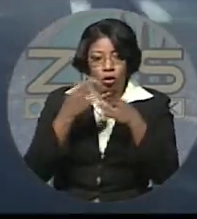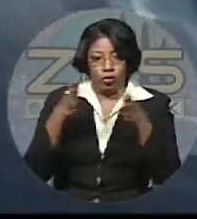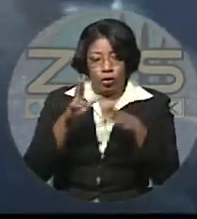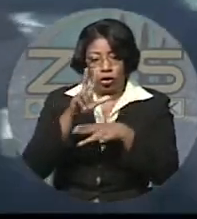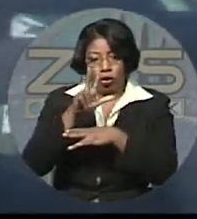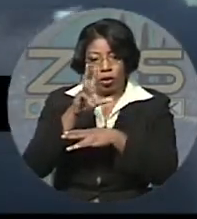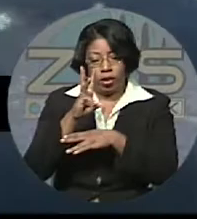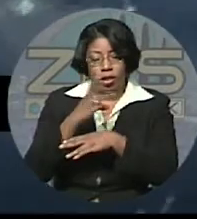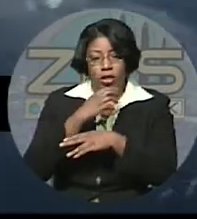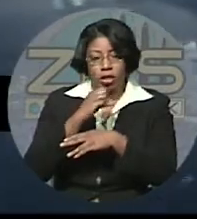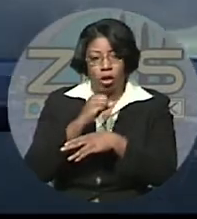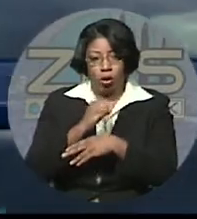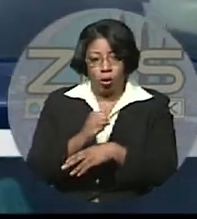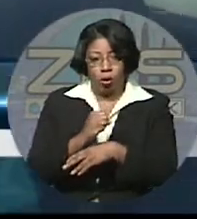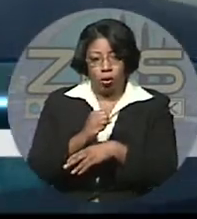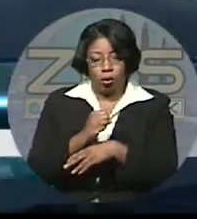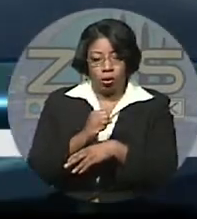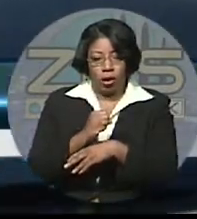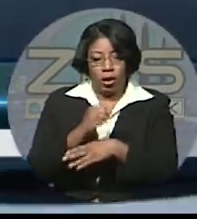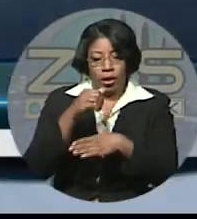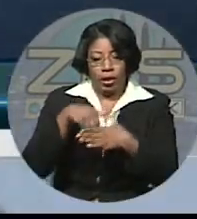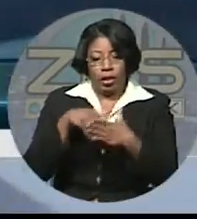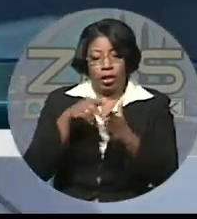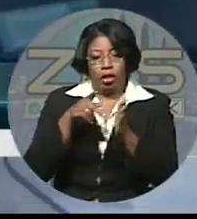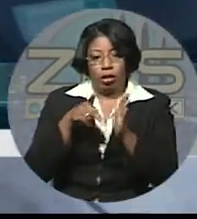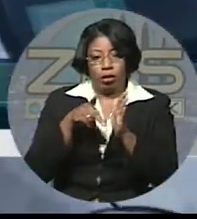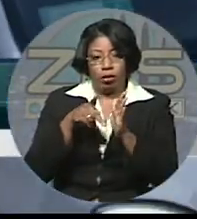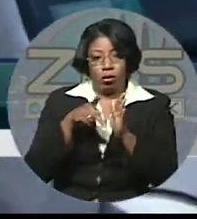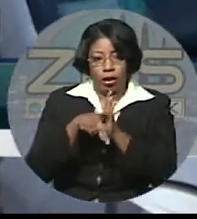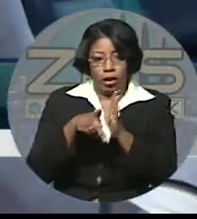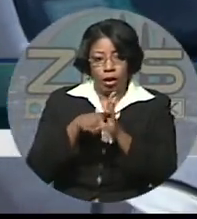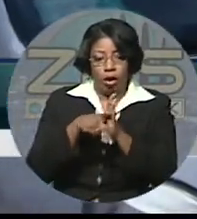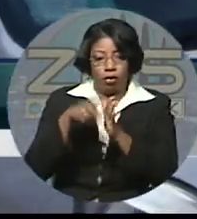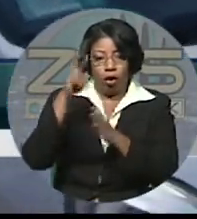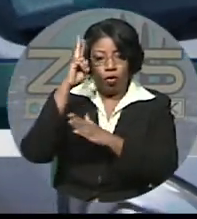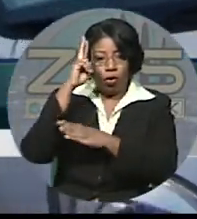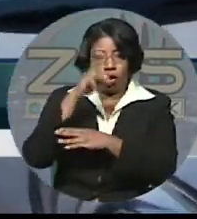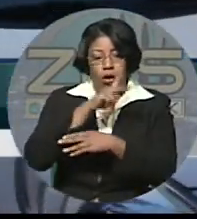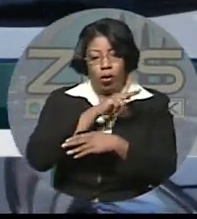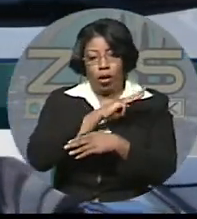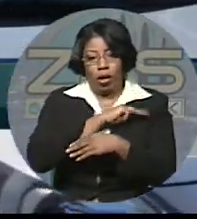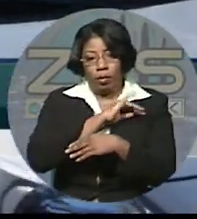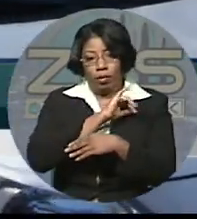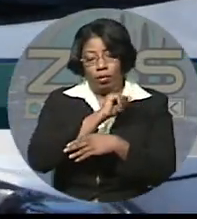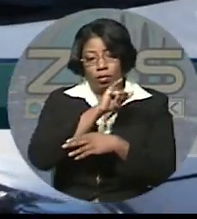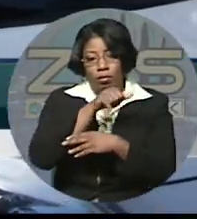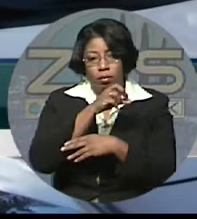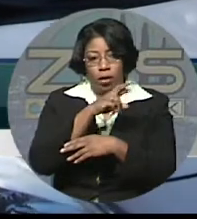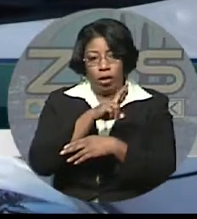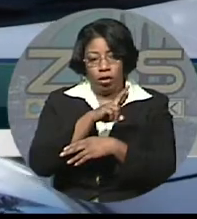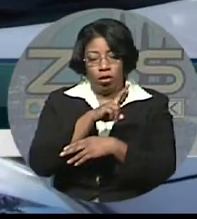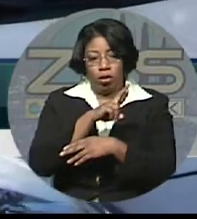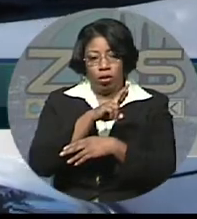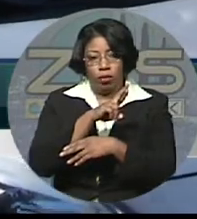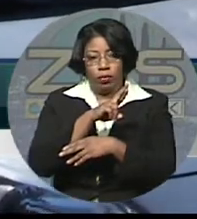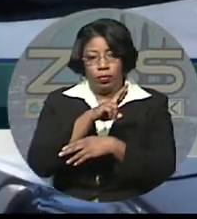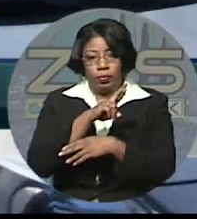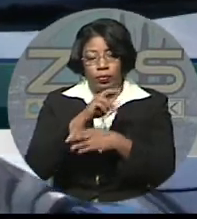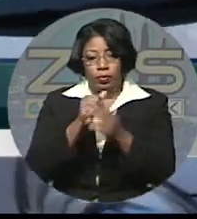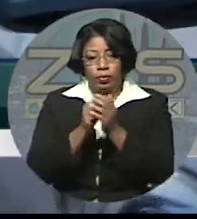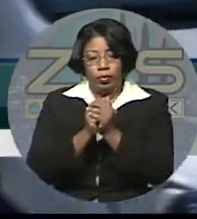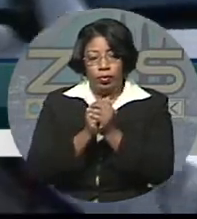36-year-old Neely is accused of aiding and abetting in the murder of 17-year-old Enrico Major, the son of convicted drug lord Dwight Major and his wife Keva